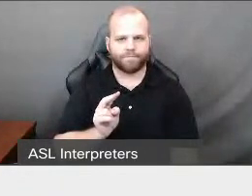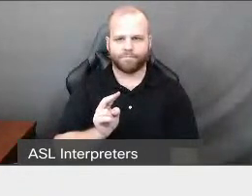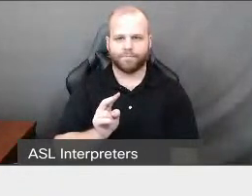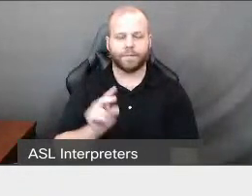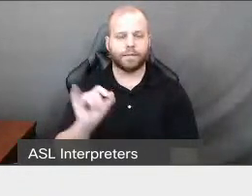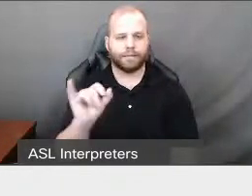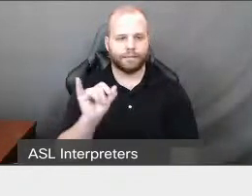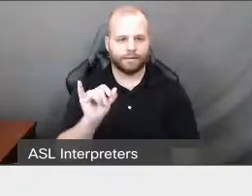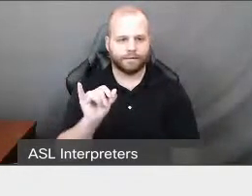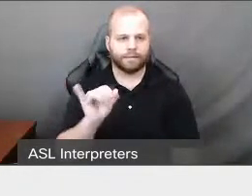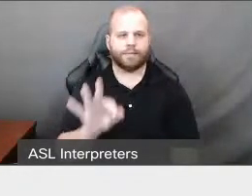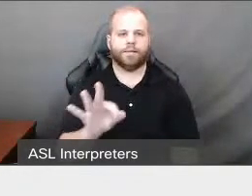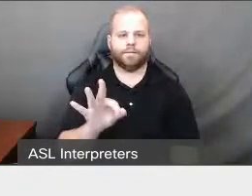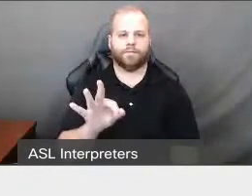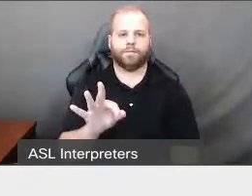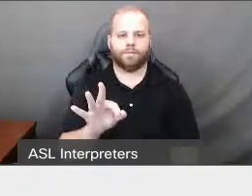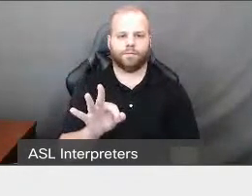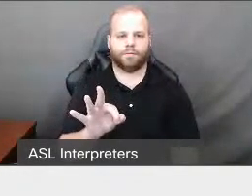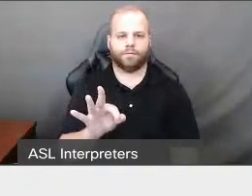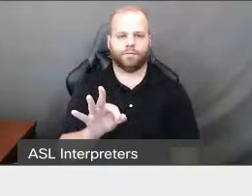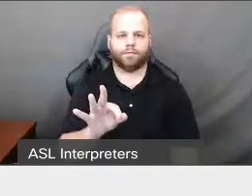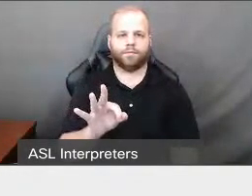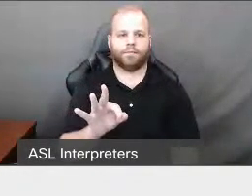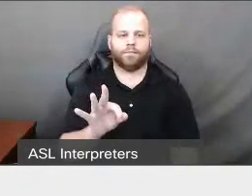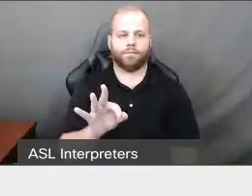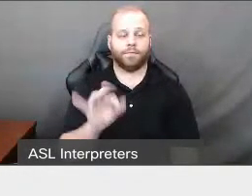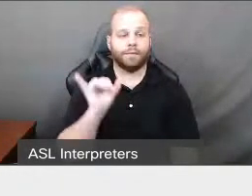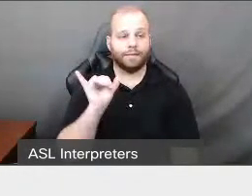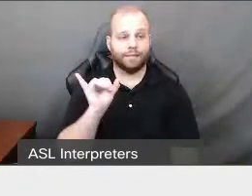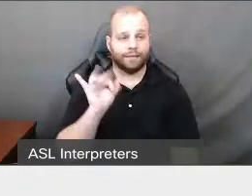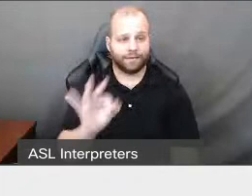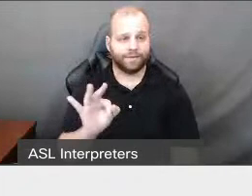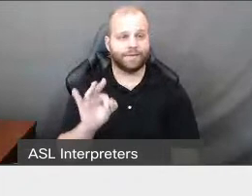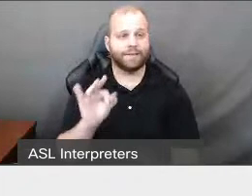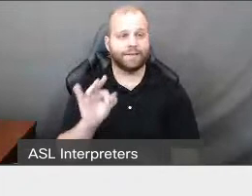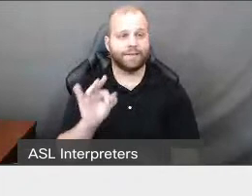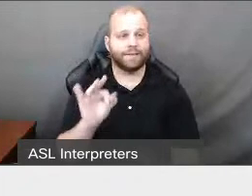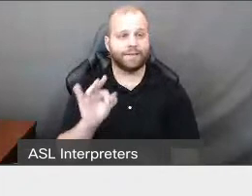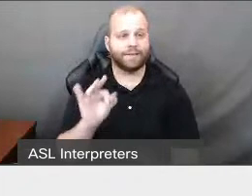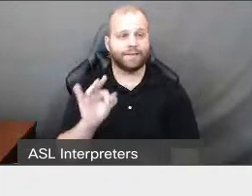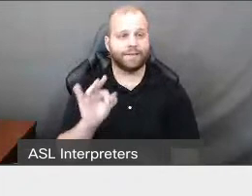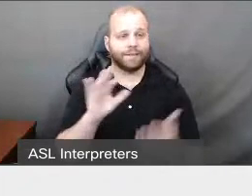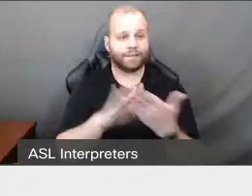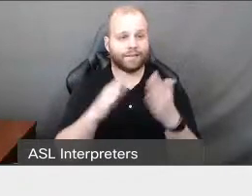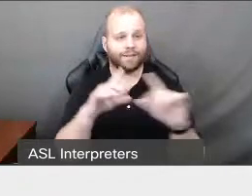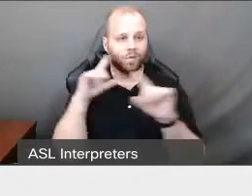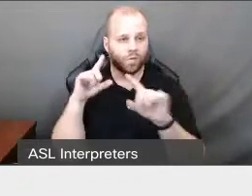if the ordinance states